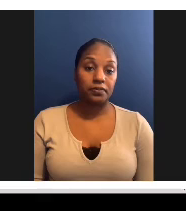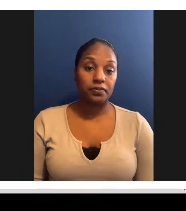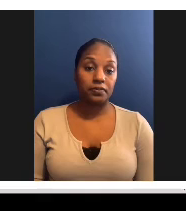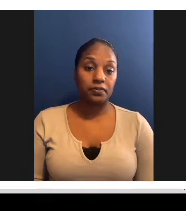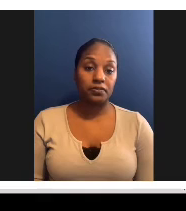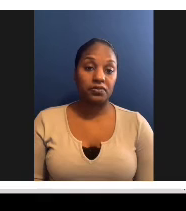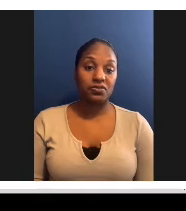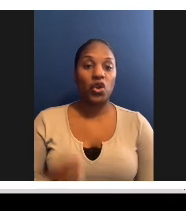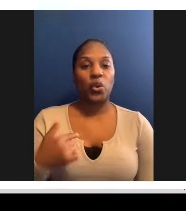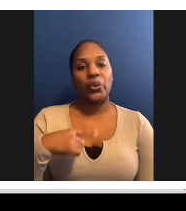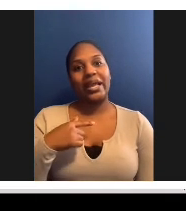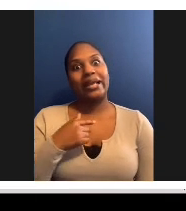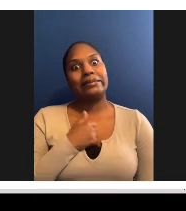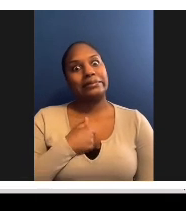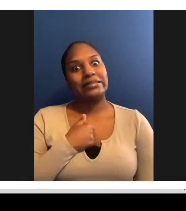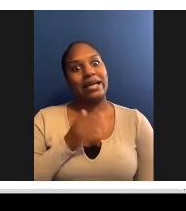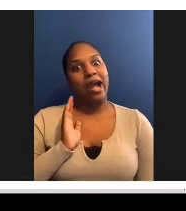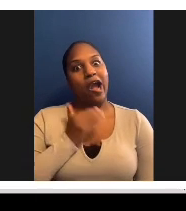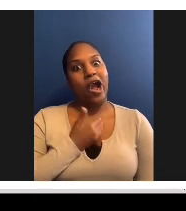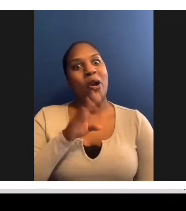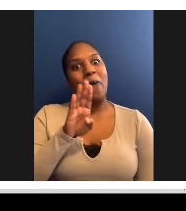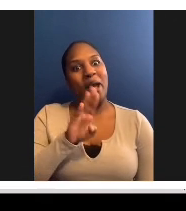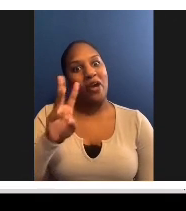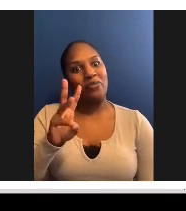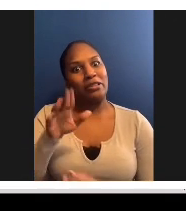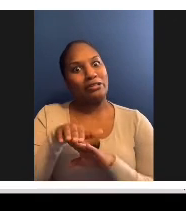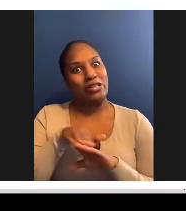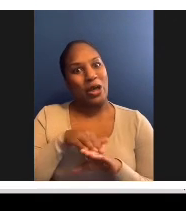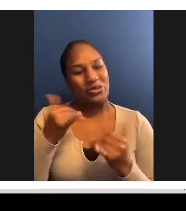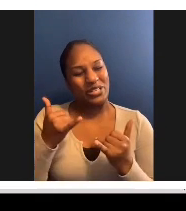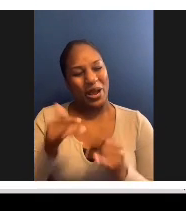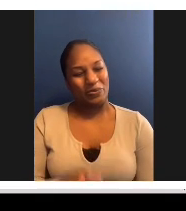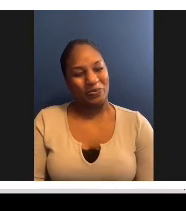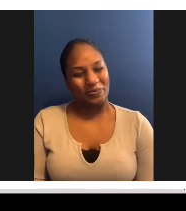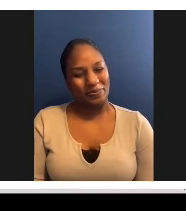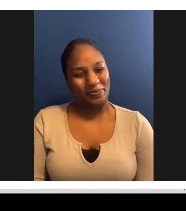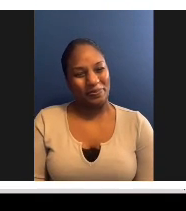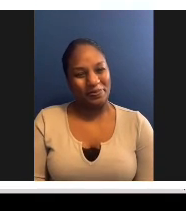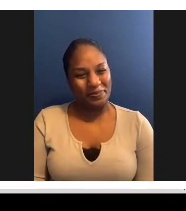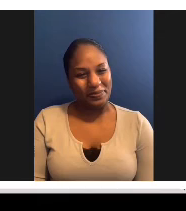We apologize, our bandwidth is a little slow here today.